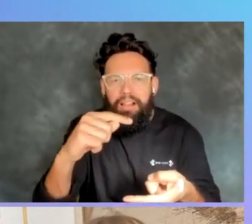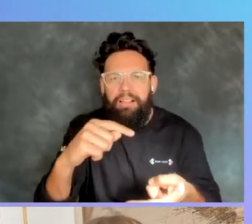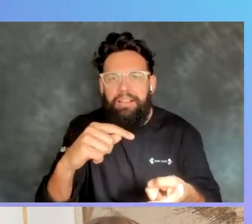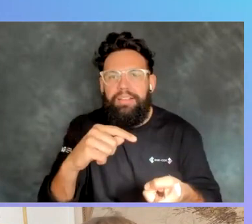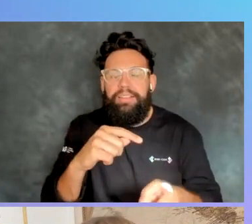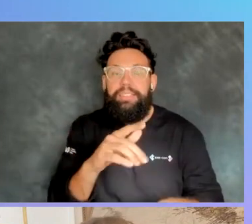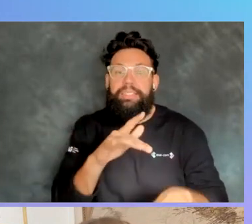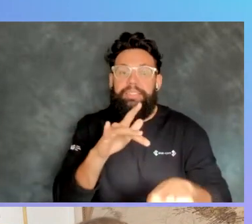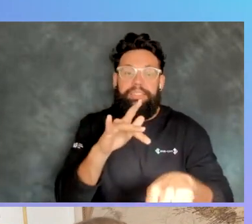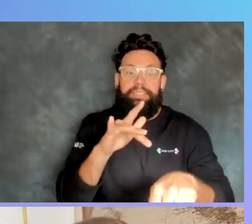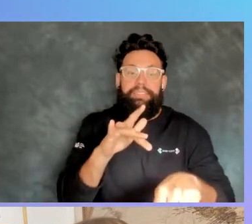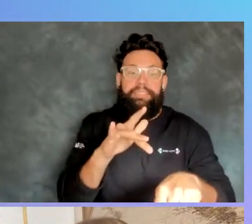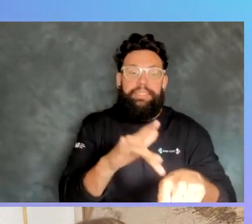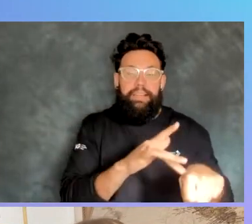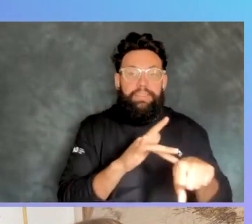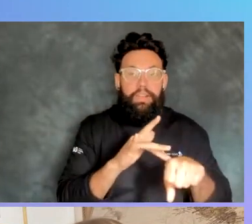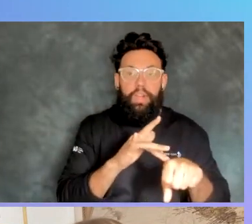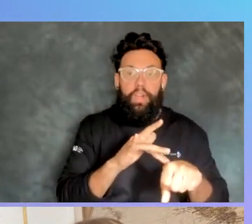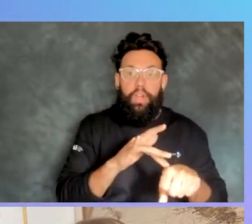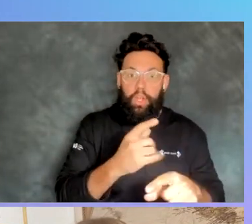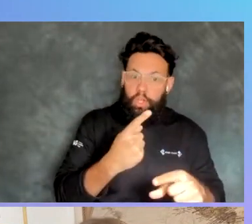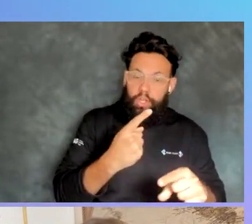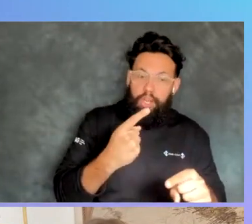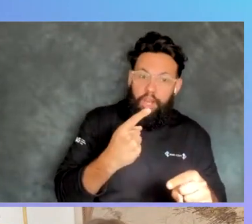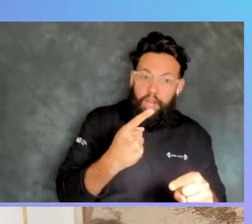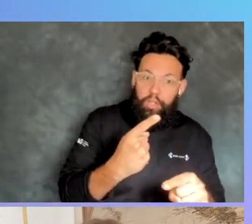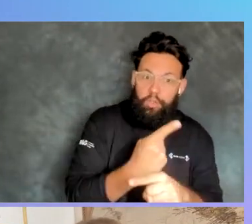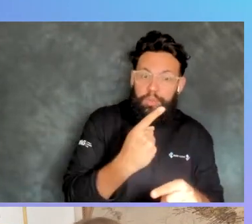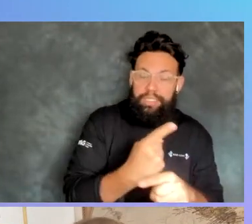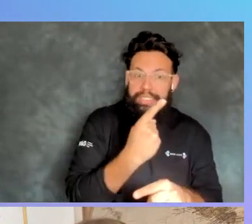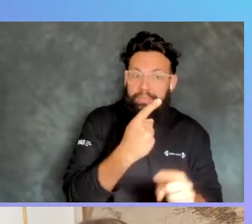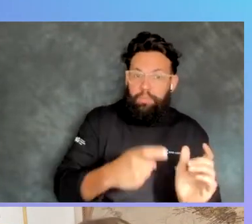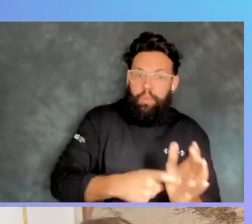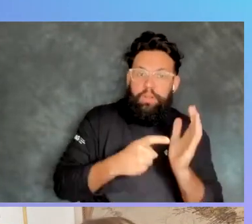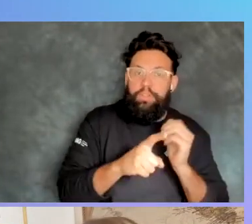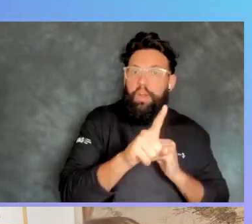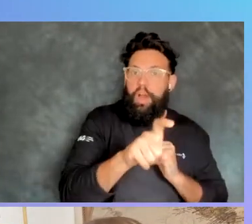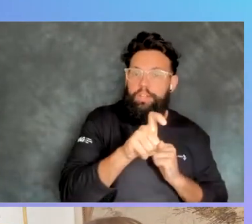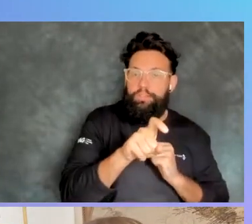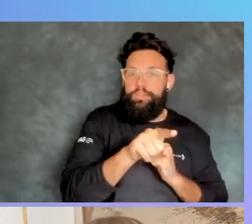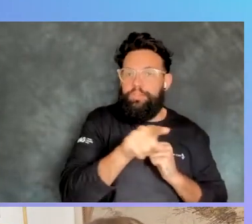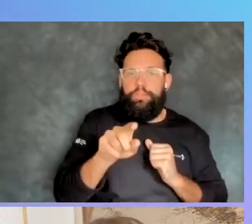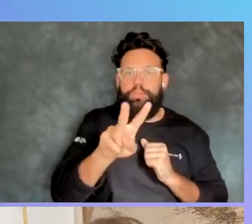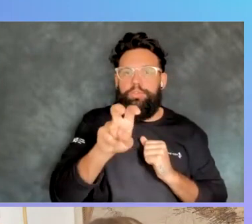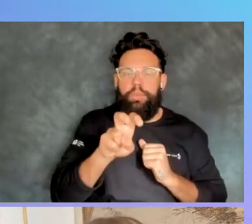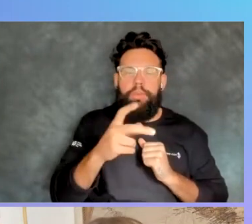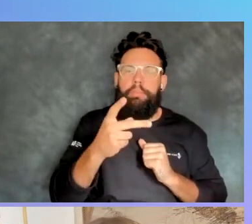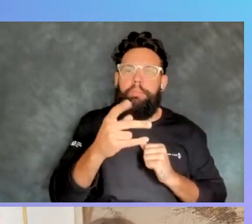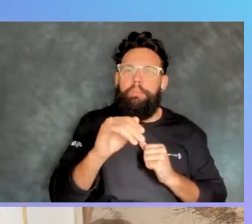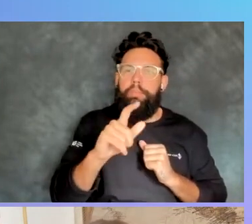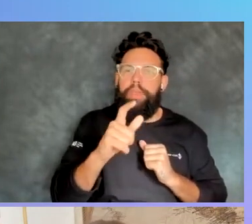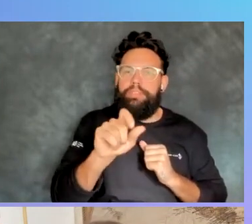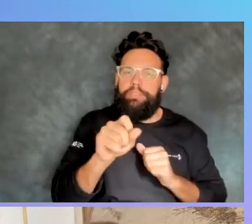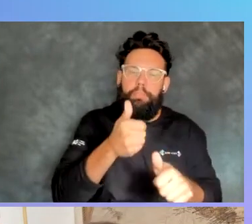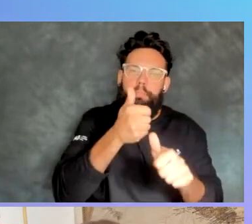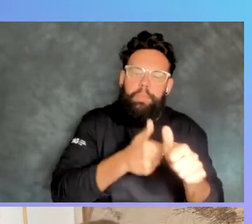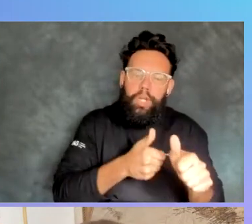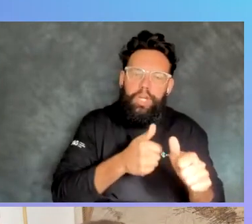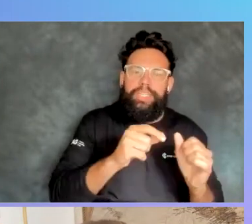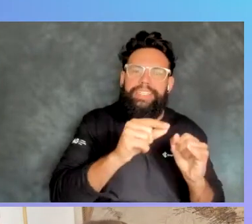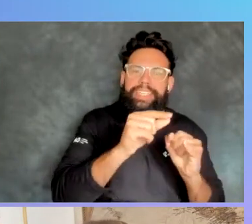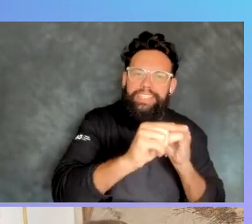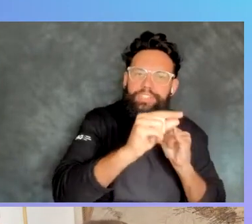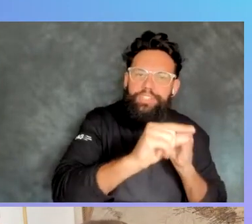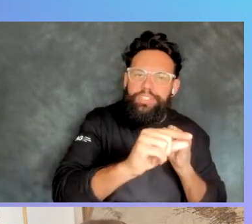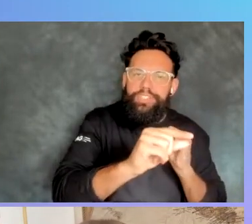acuity is 100 to 200 pixels per inch. There's text labels instead of braille labels. And the elements are way